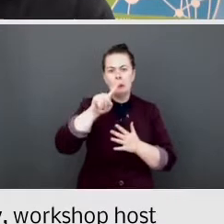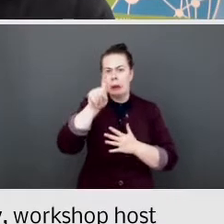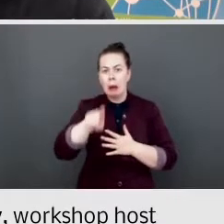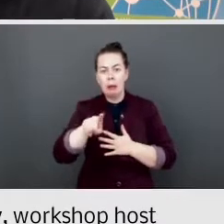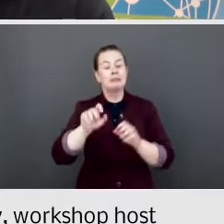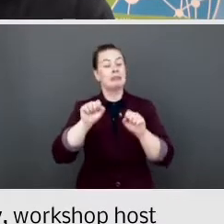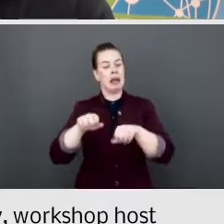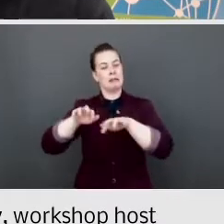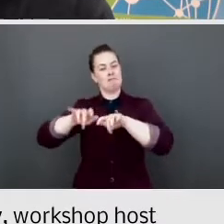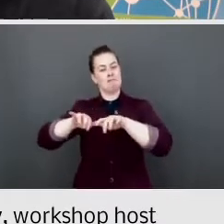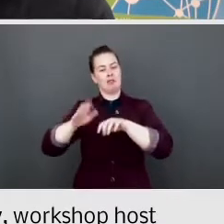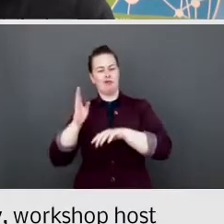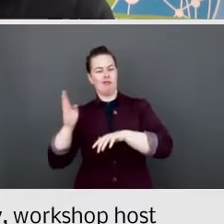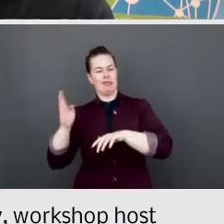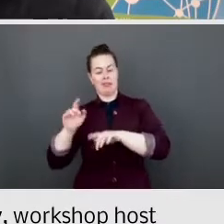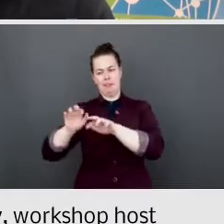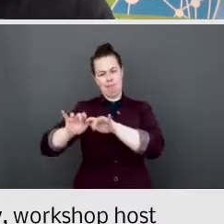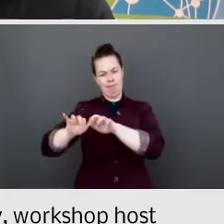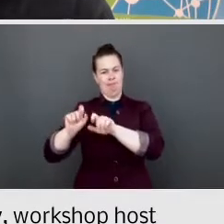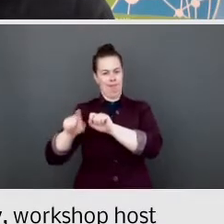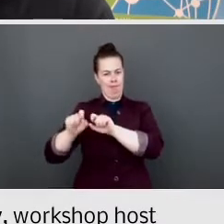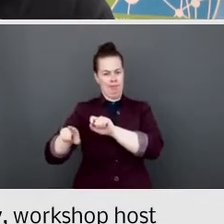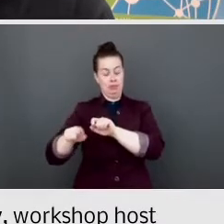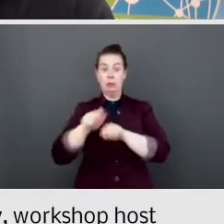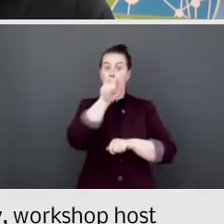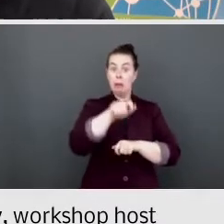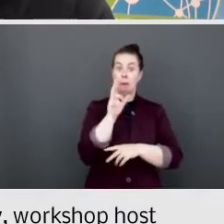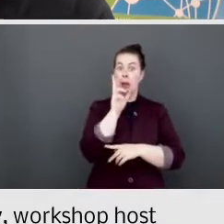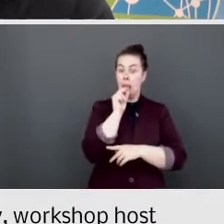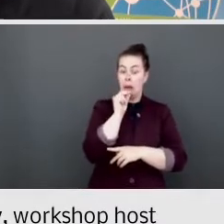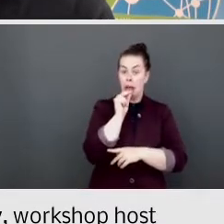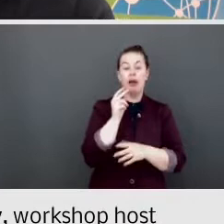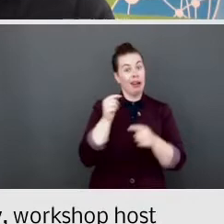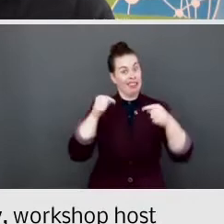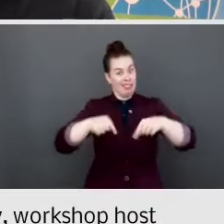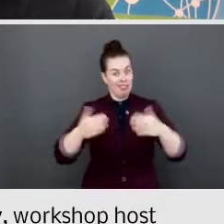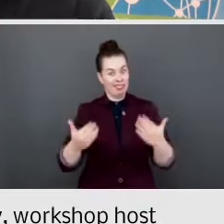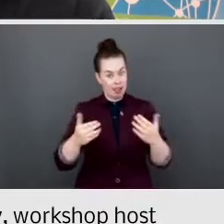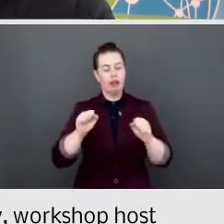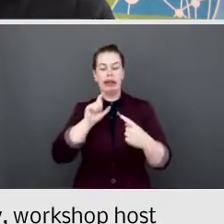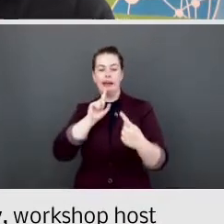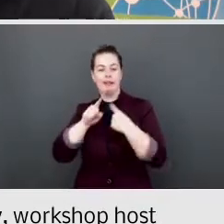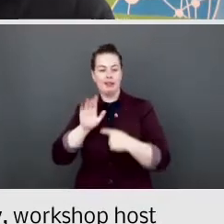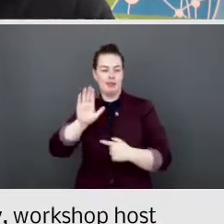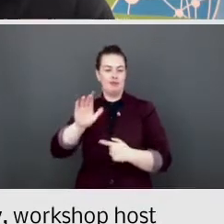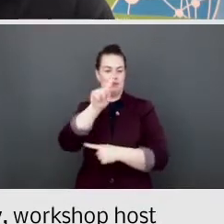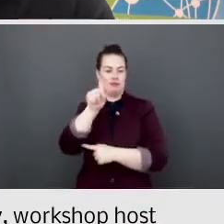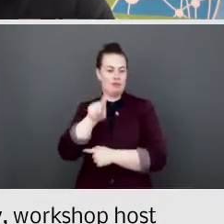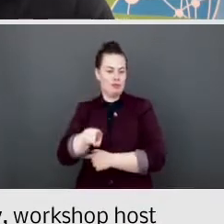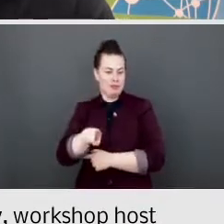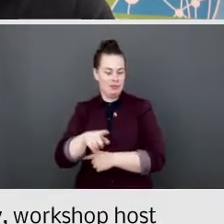live comments on the right. The speakers that you will listen to are here with us now and are able to answer your questions.